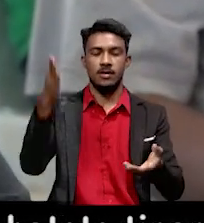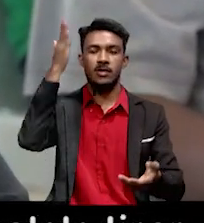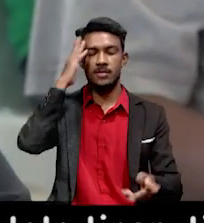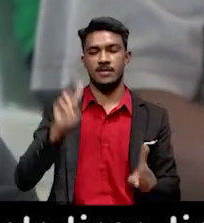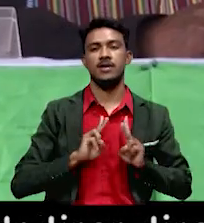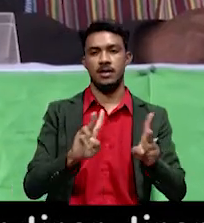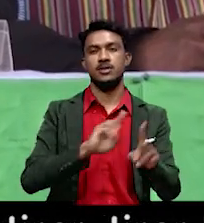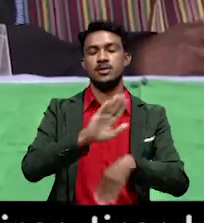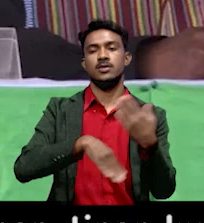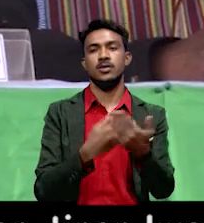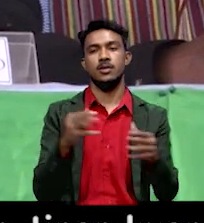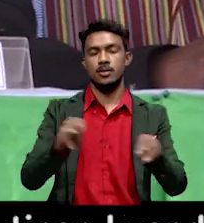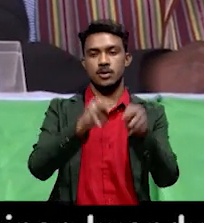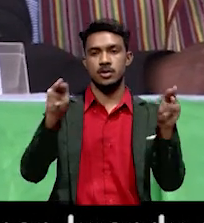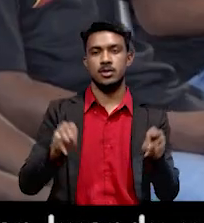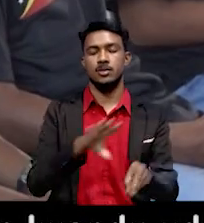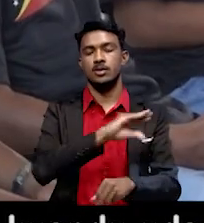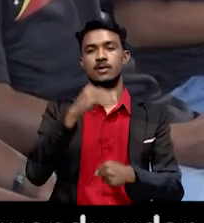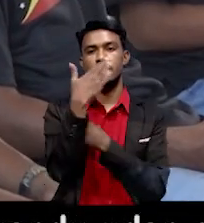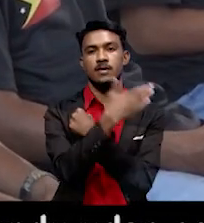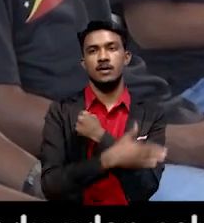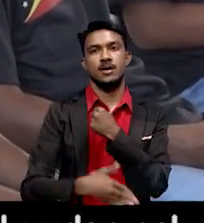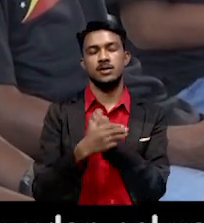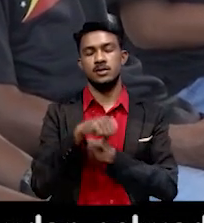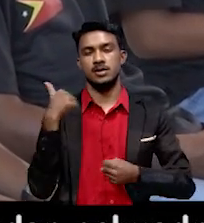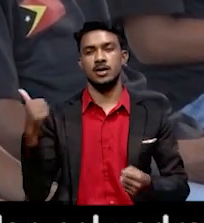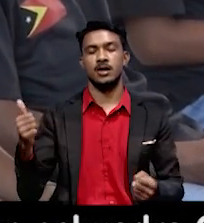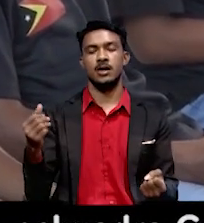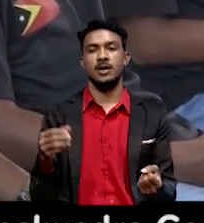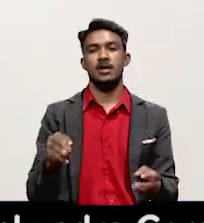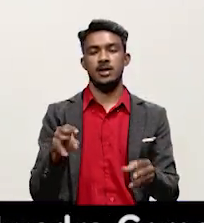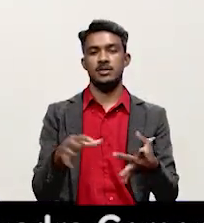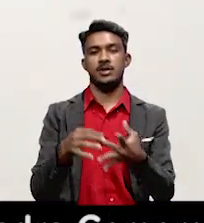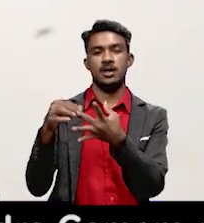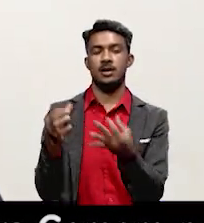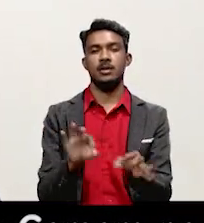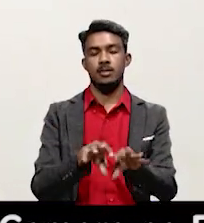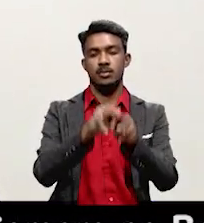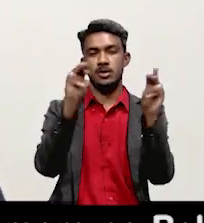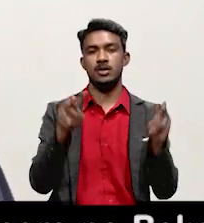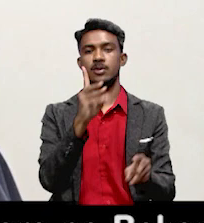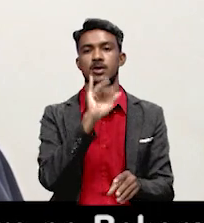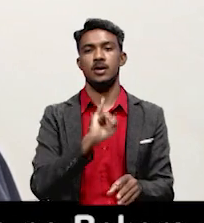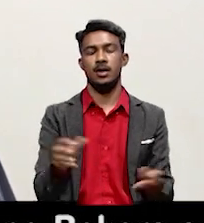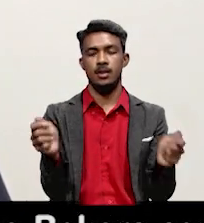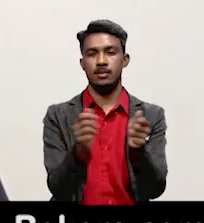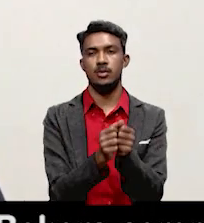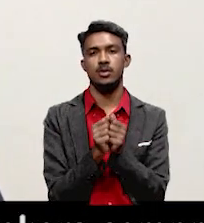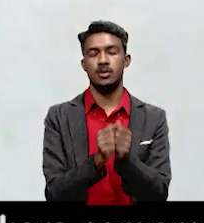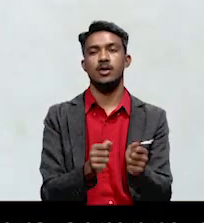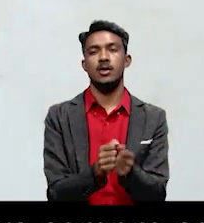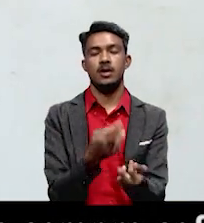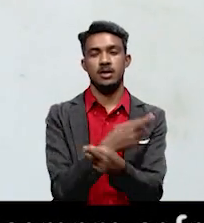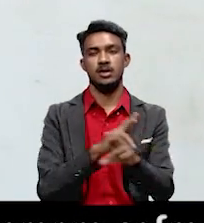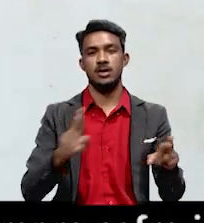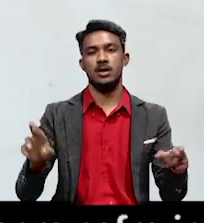nasional, nomos ia railiu. Especialmente ia municipu dili, ato hamutu ia MOQURA-X. Ka ermeting unidade